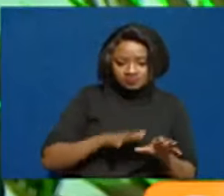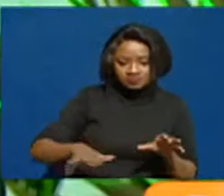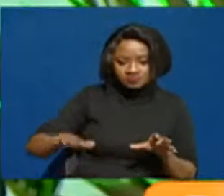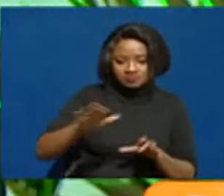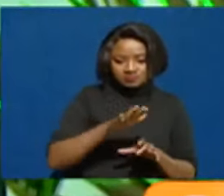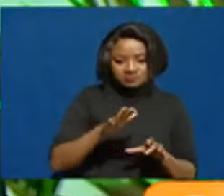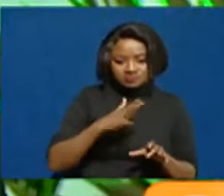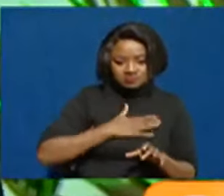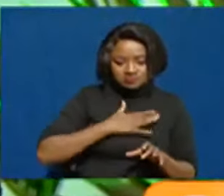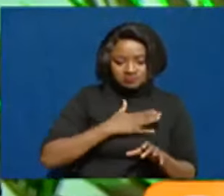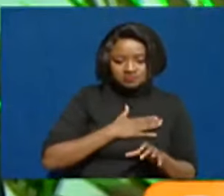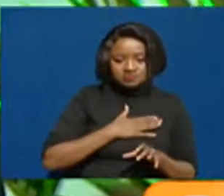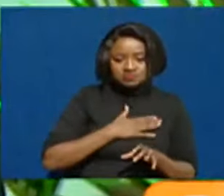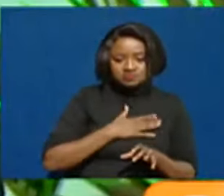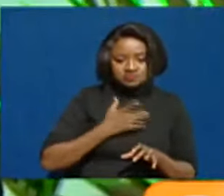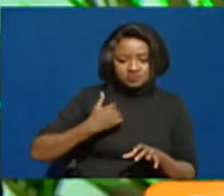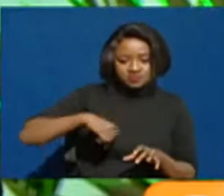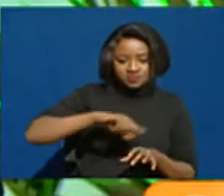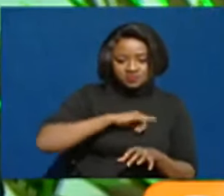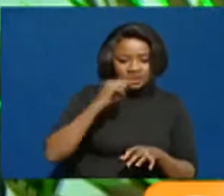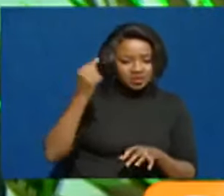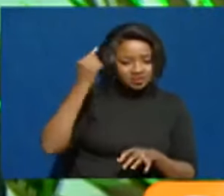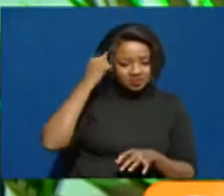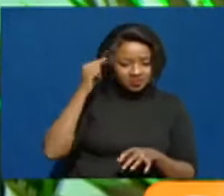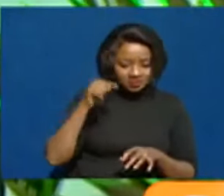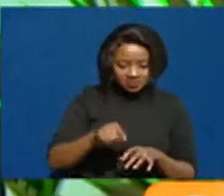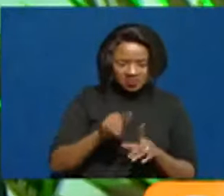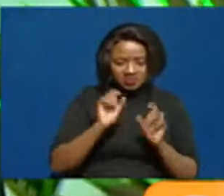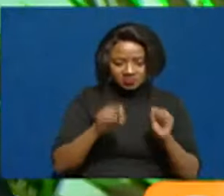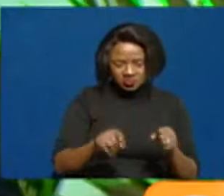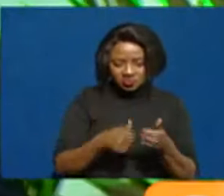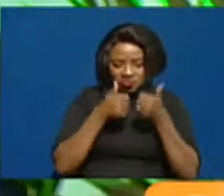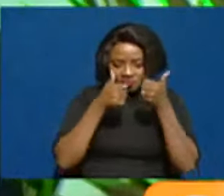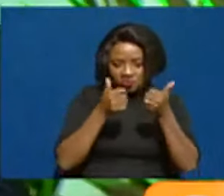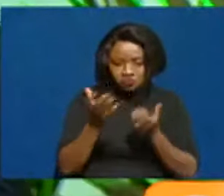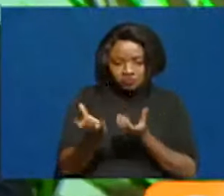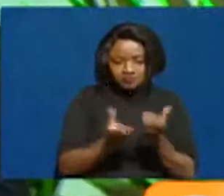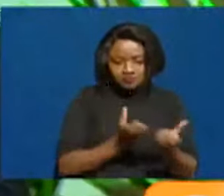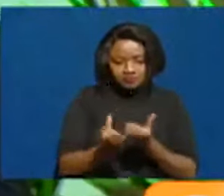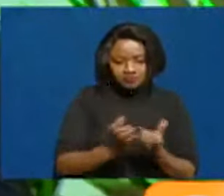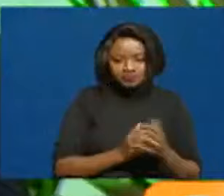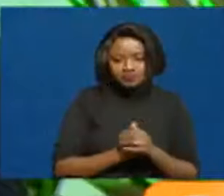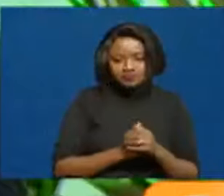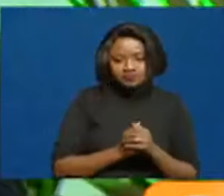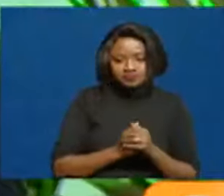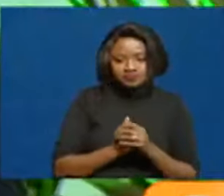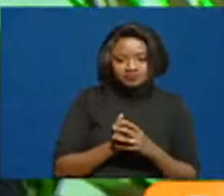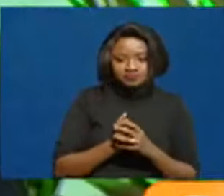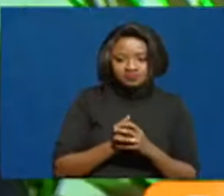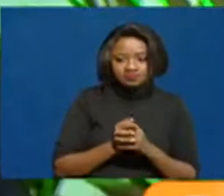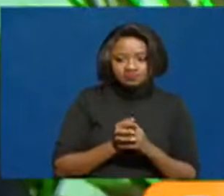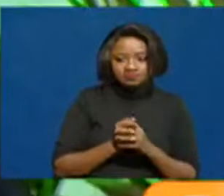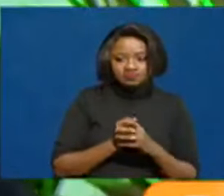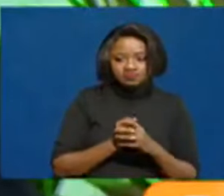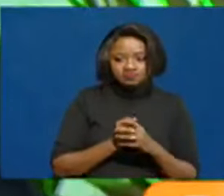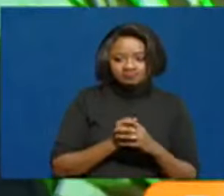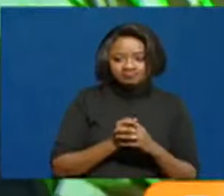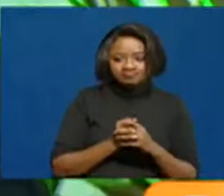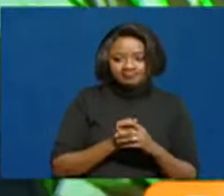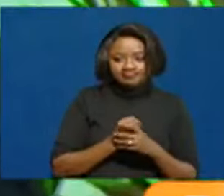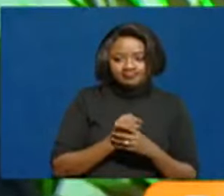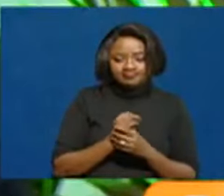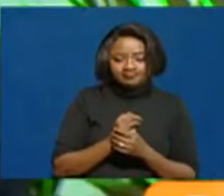sit, we think this can be a good business. So this is what I want to say.